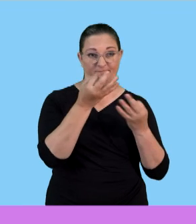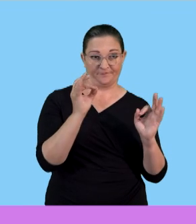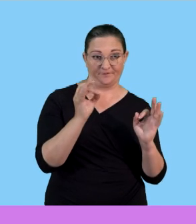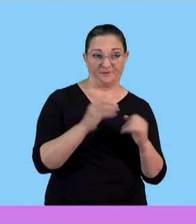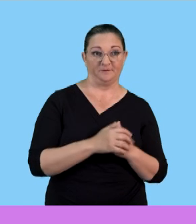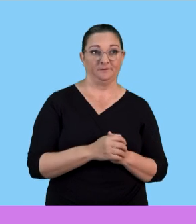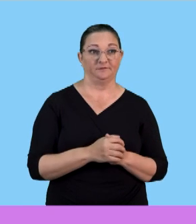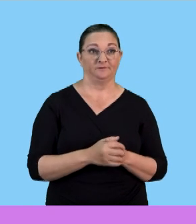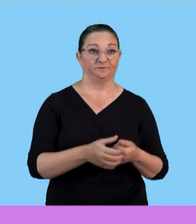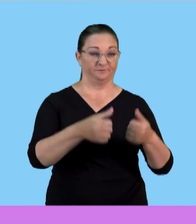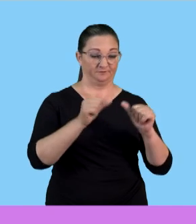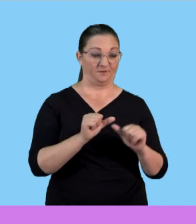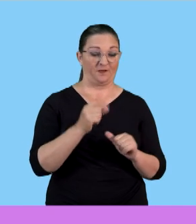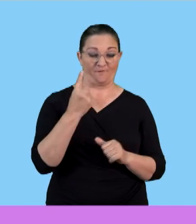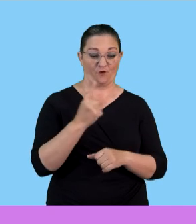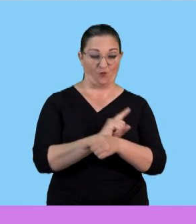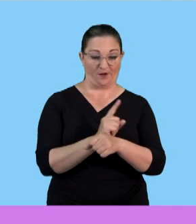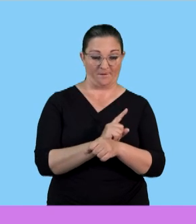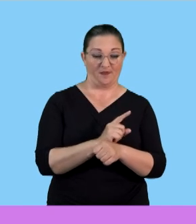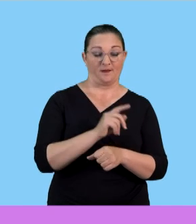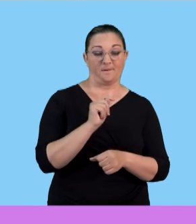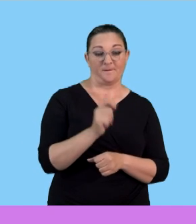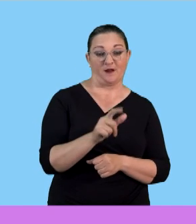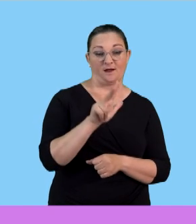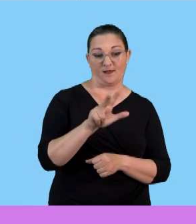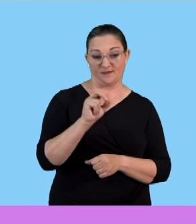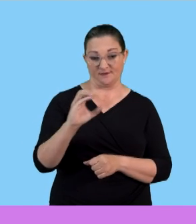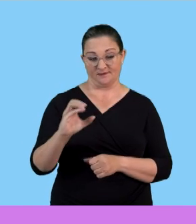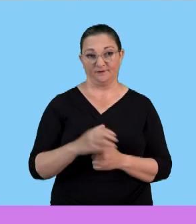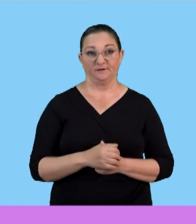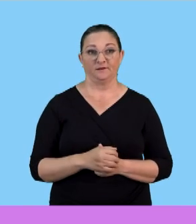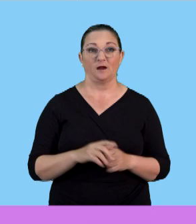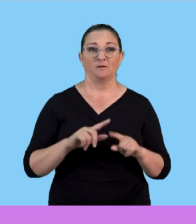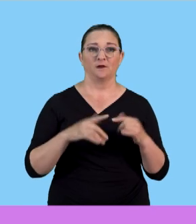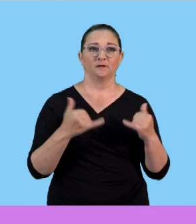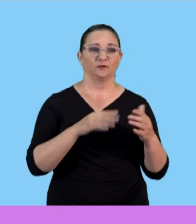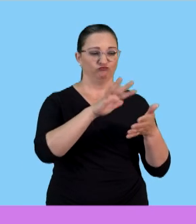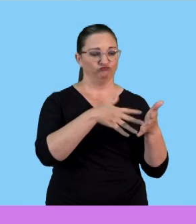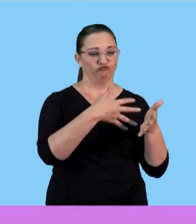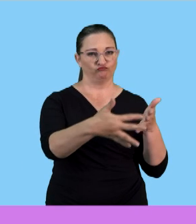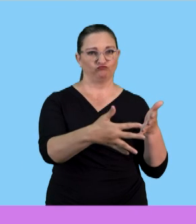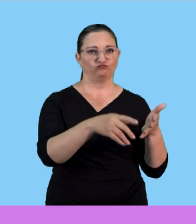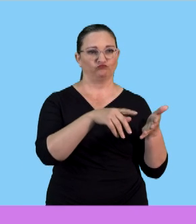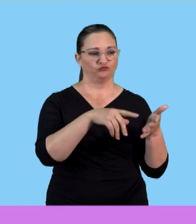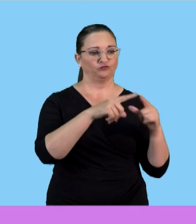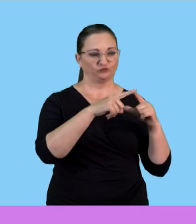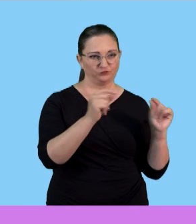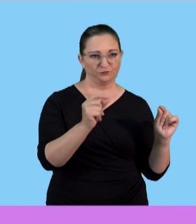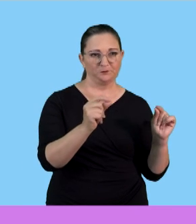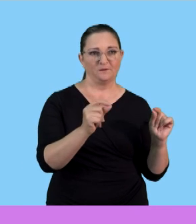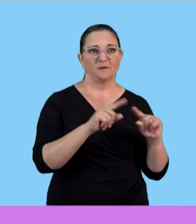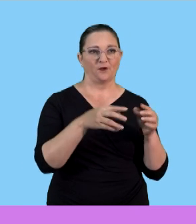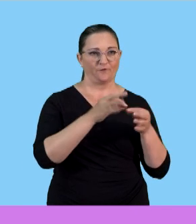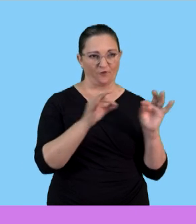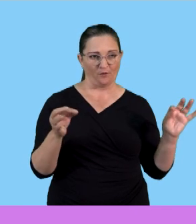are for free, and the cost per minute will be 80 cents. Now complete the table